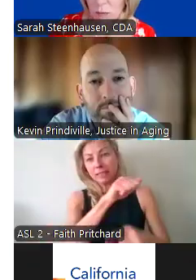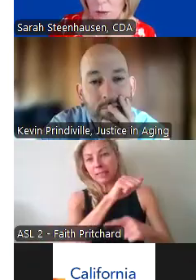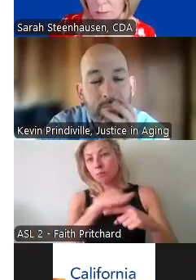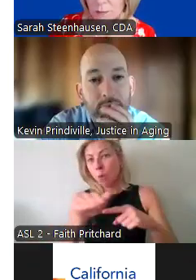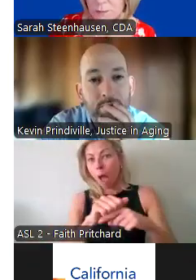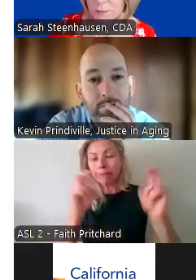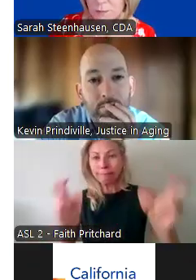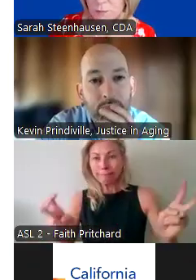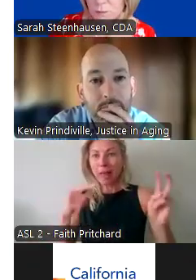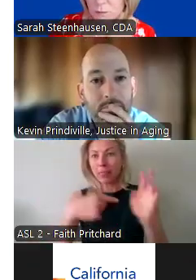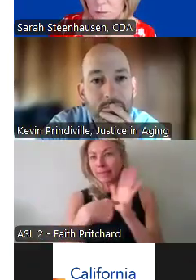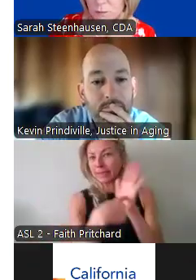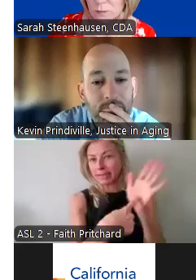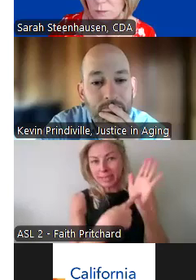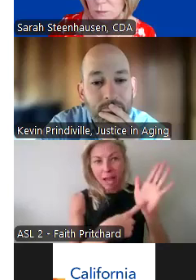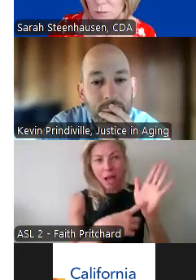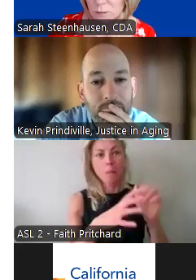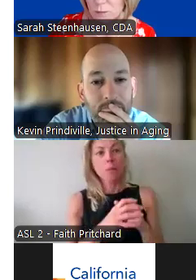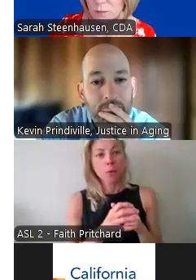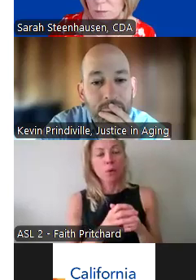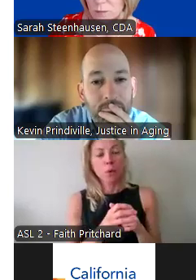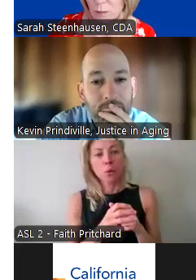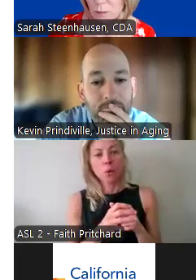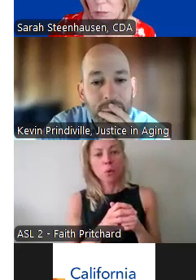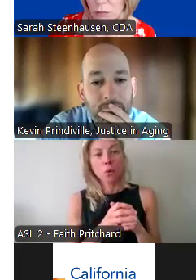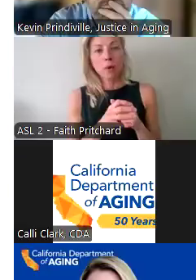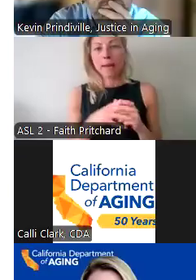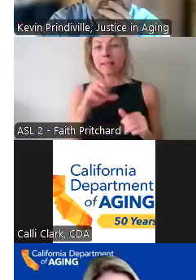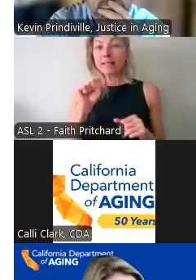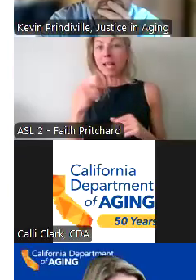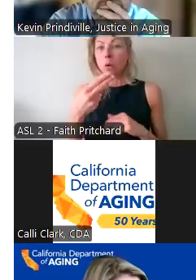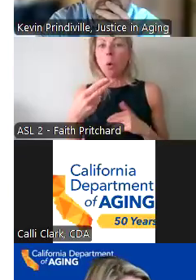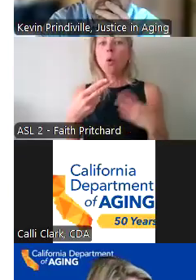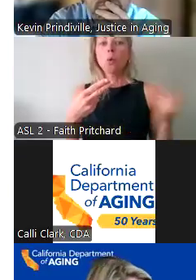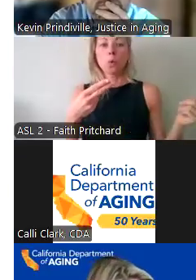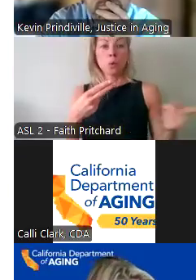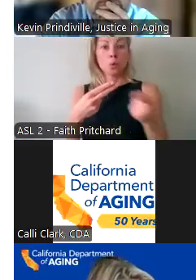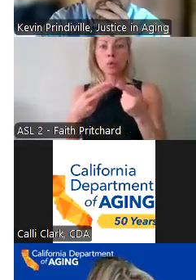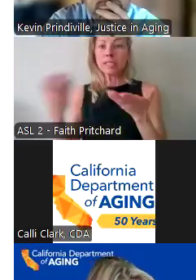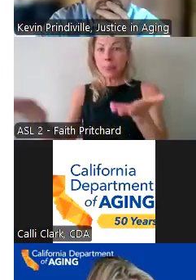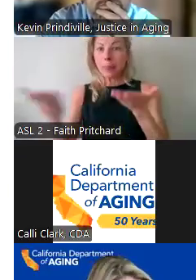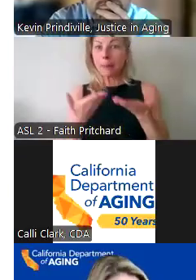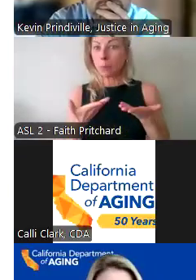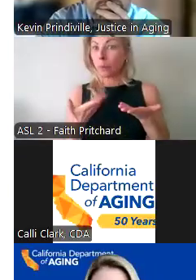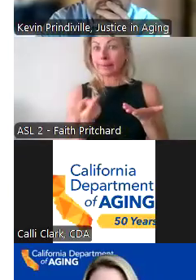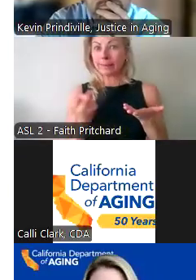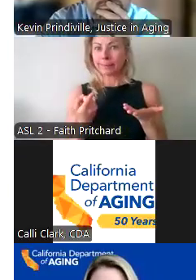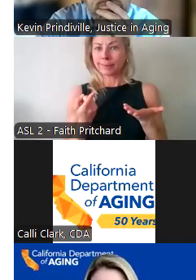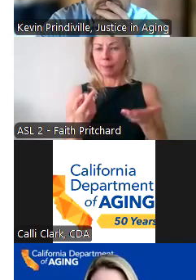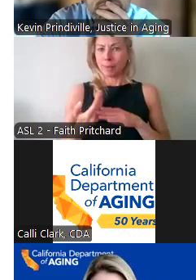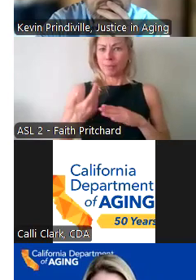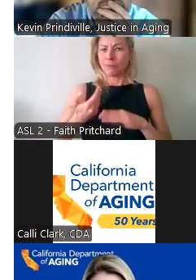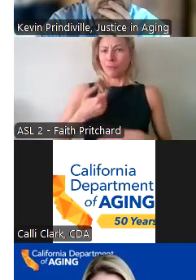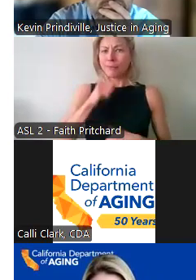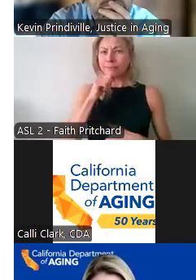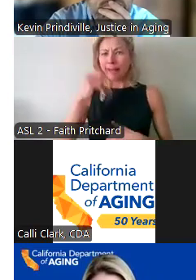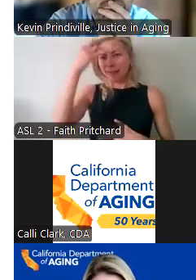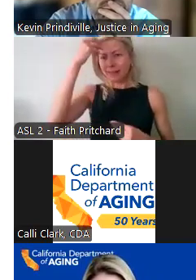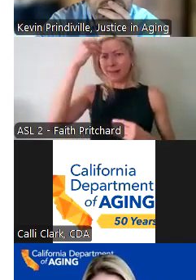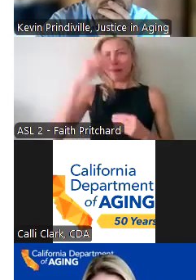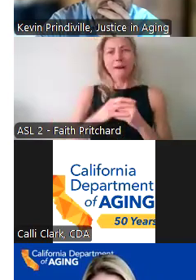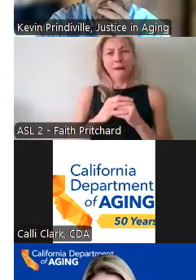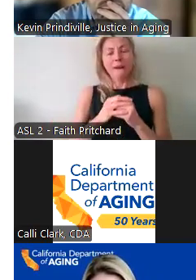an example where stakeholders bring something that wasn't contemplated, where the initiative of the